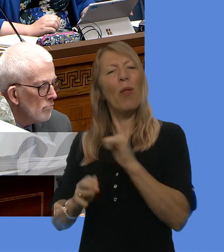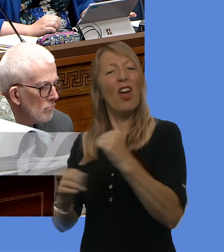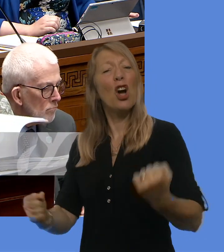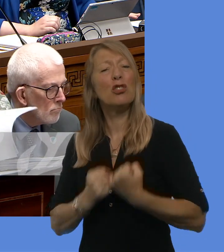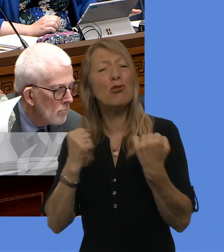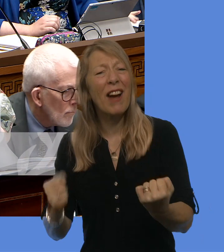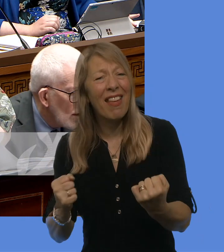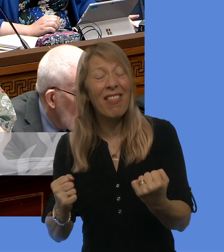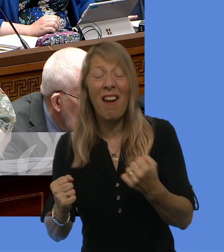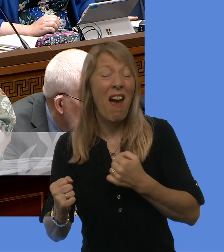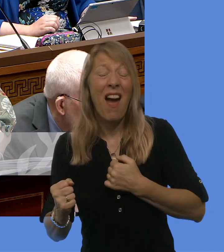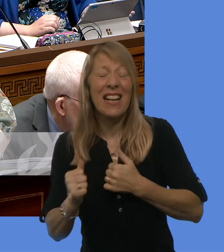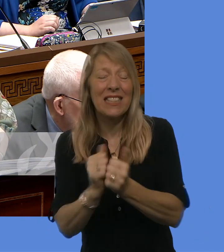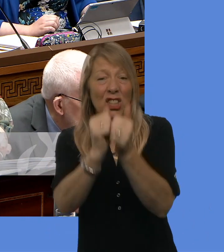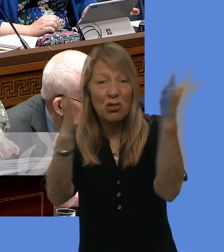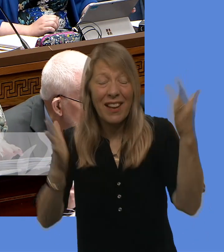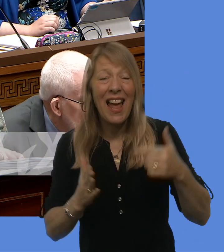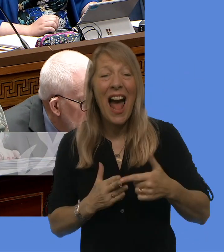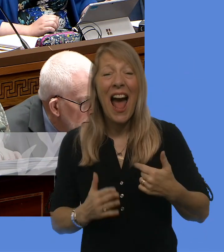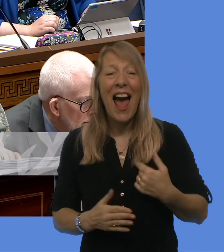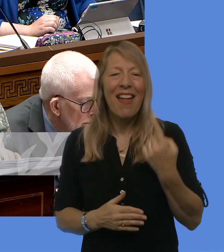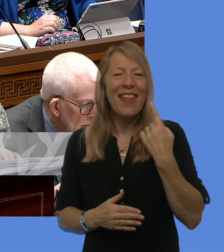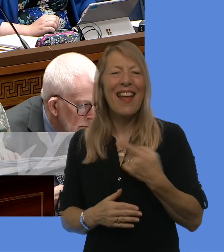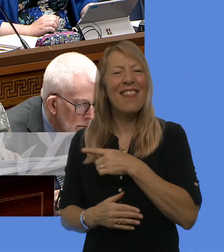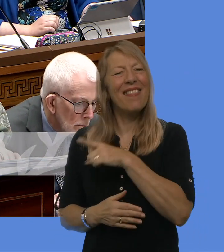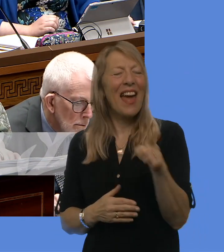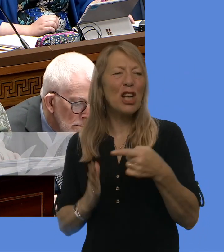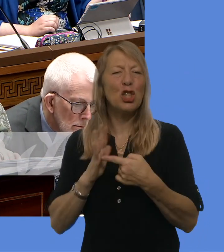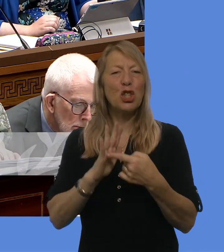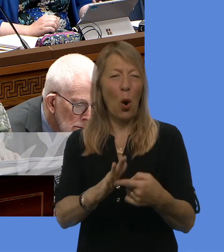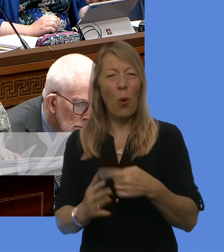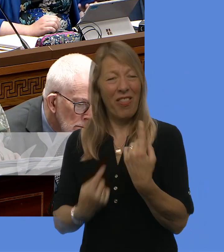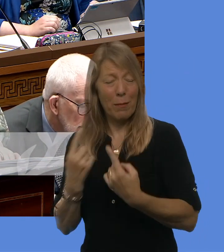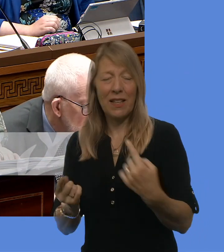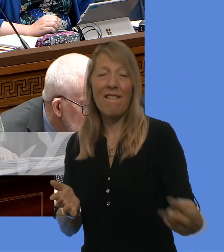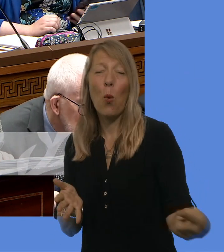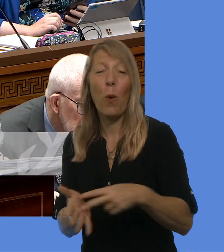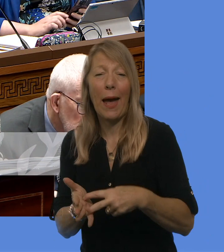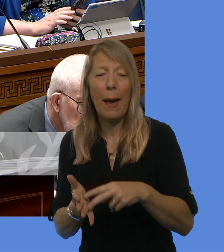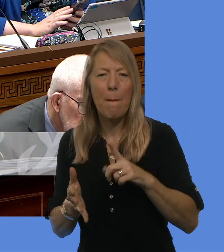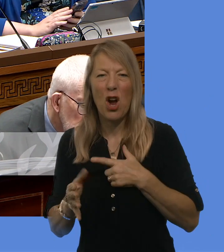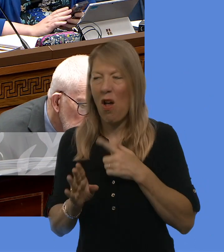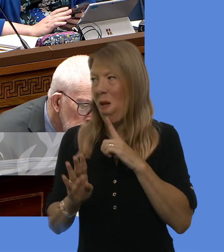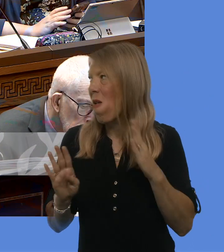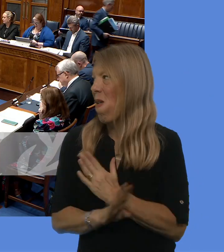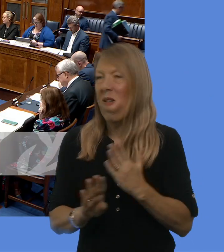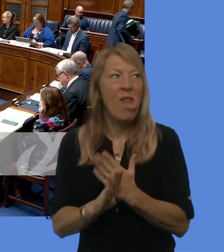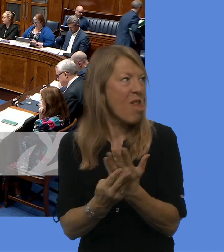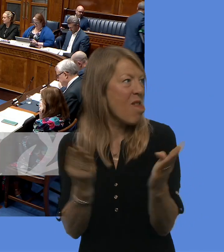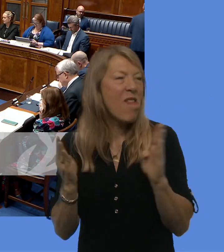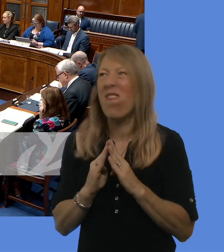shows of fragility. When you have to ship people in from outside to cause intimidation in a constituency, there's nothing strong about that. John